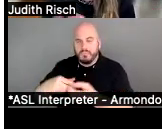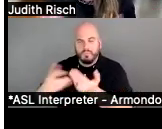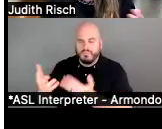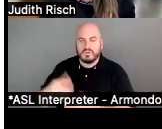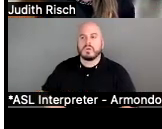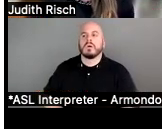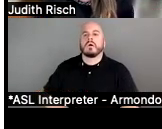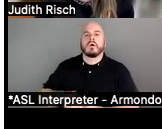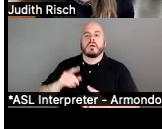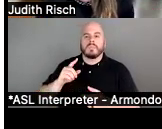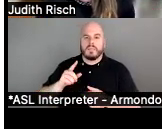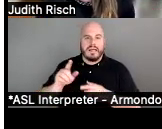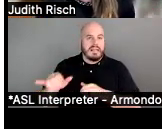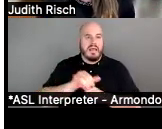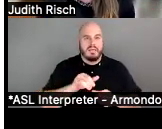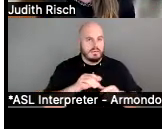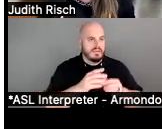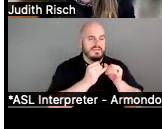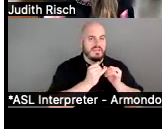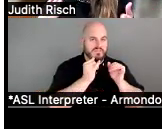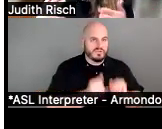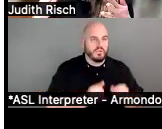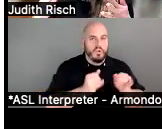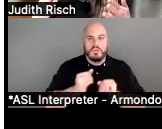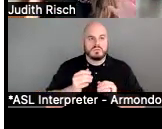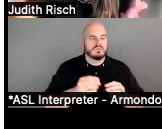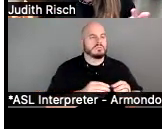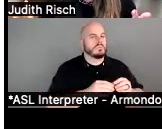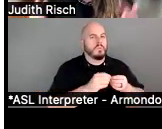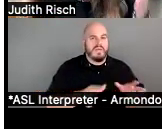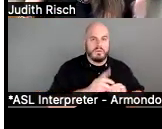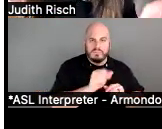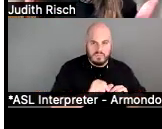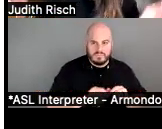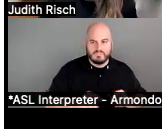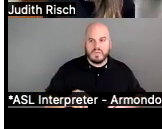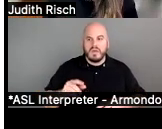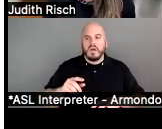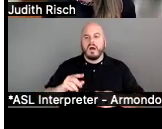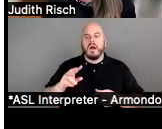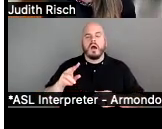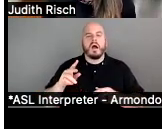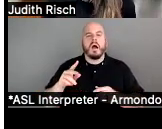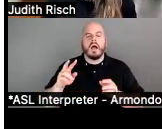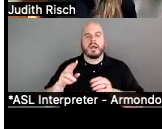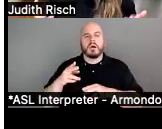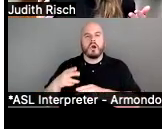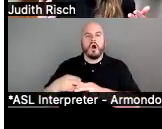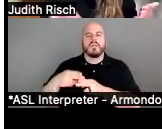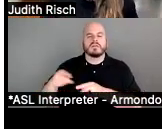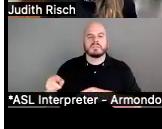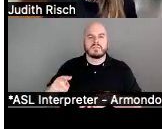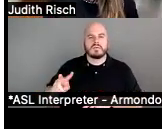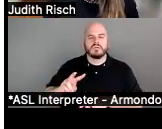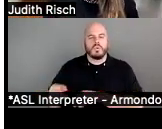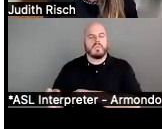as individuals without disabilities. I call this the 2 a.m. in your pajama standard. If a